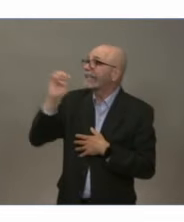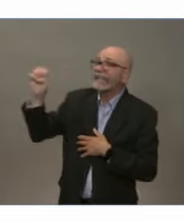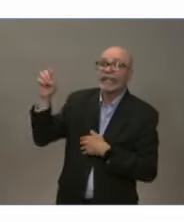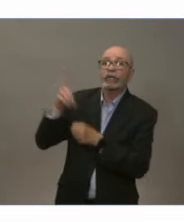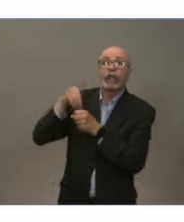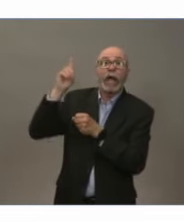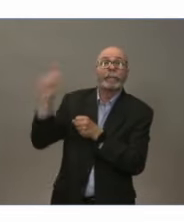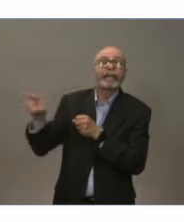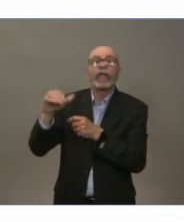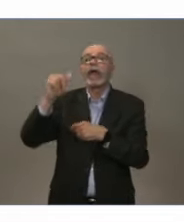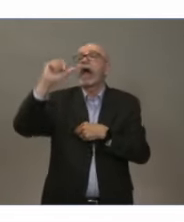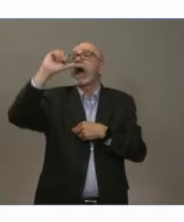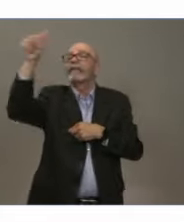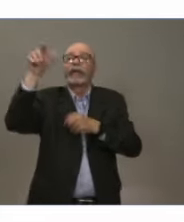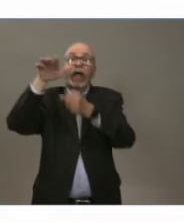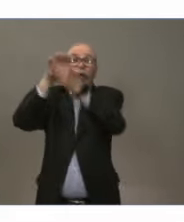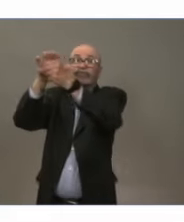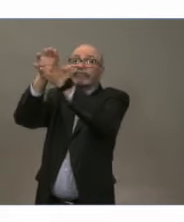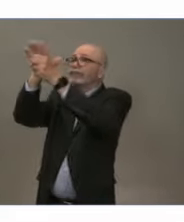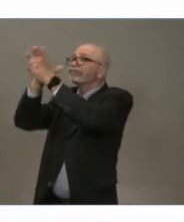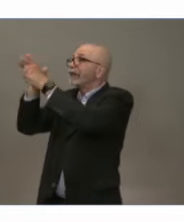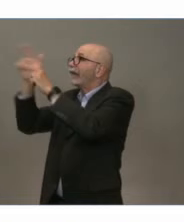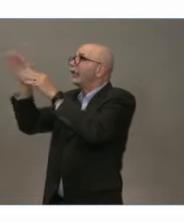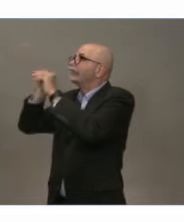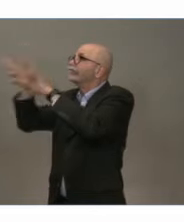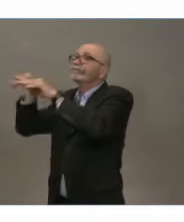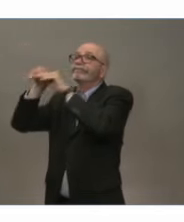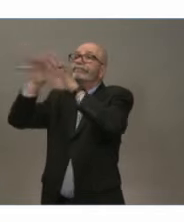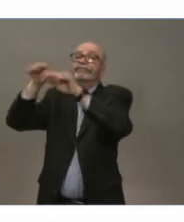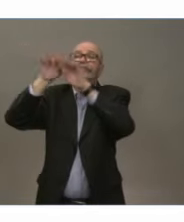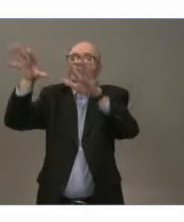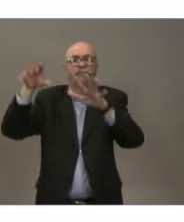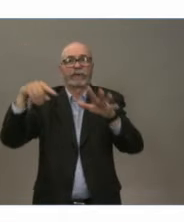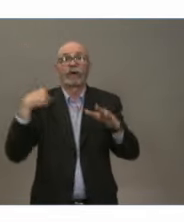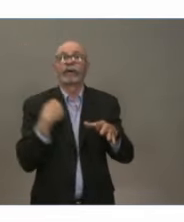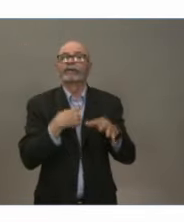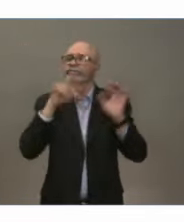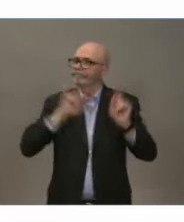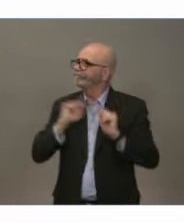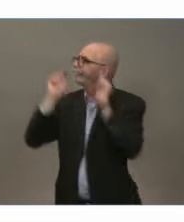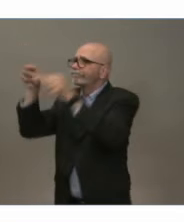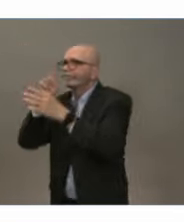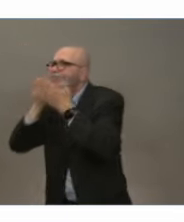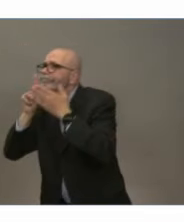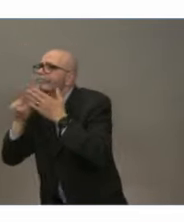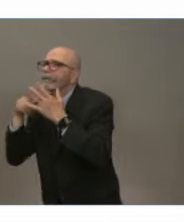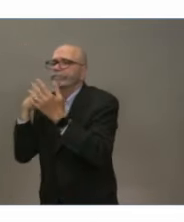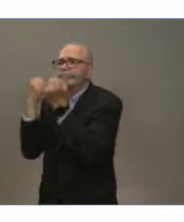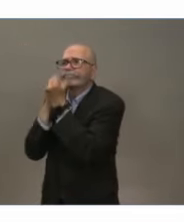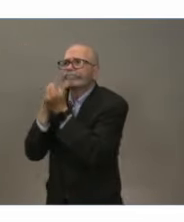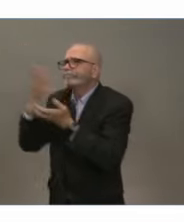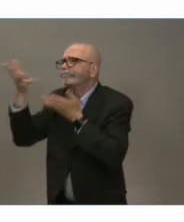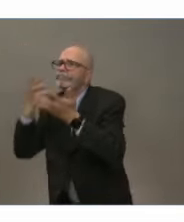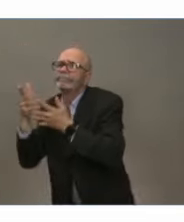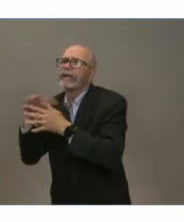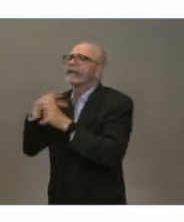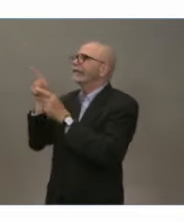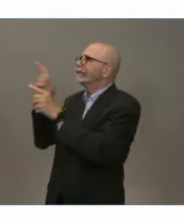system responds and we move in and support any long-term care facility with the necessary